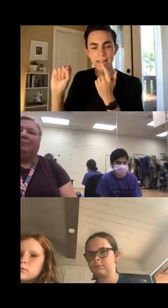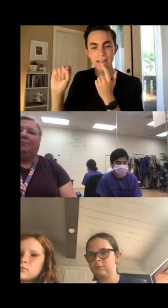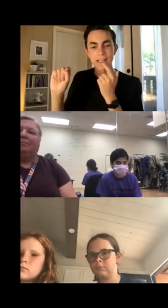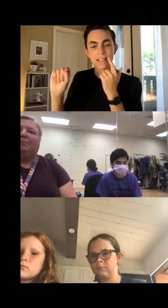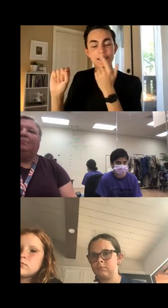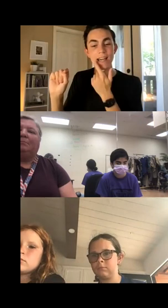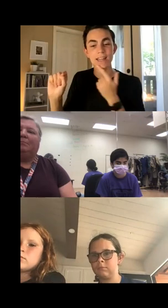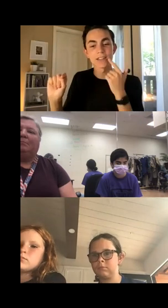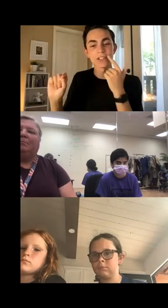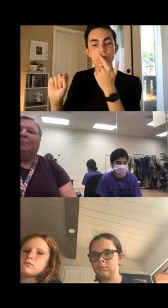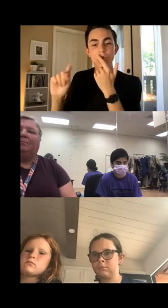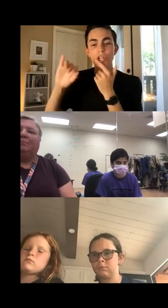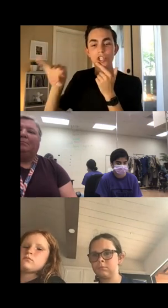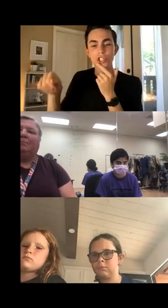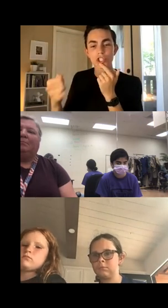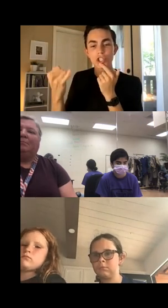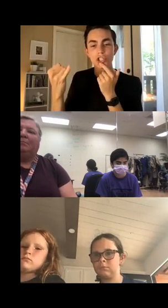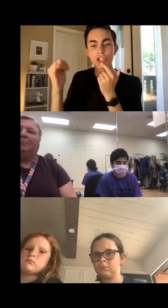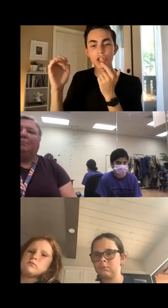J-E-T-T, instead, let's do